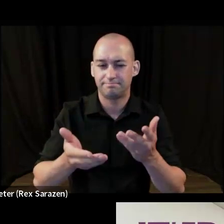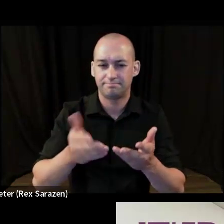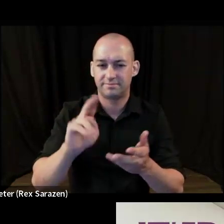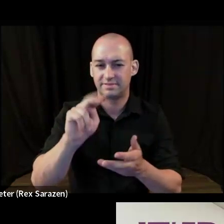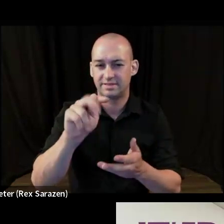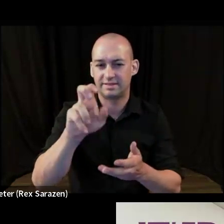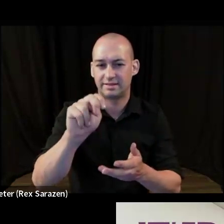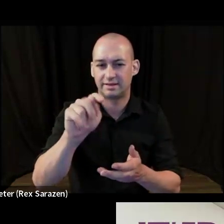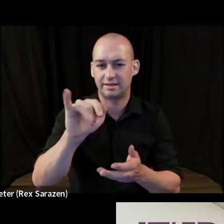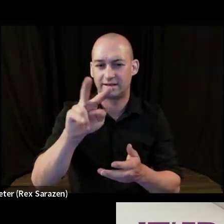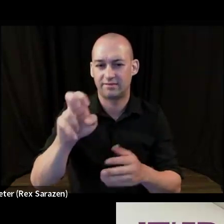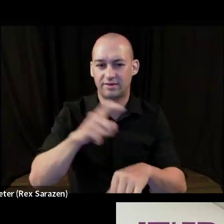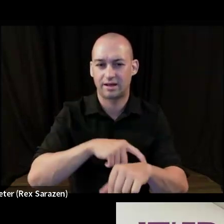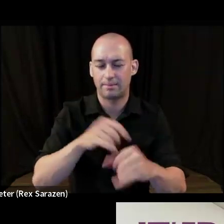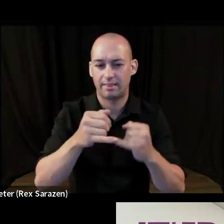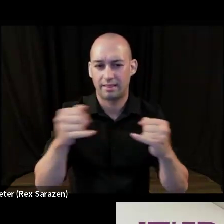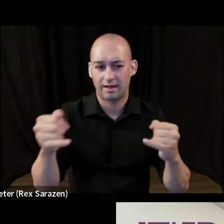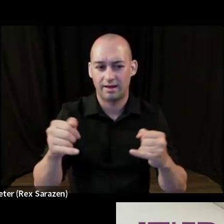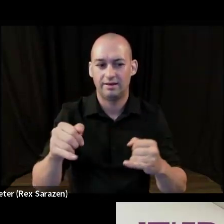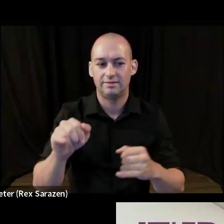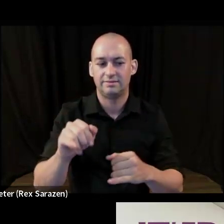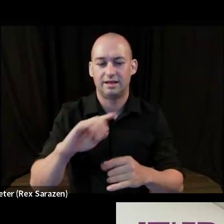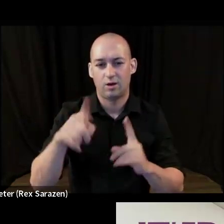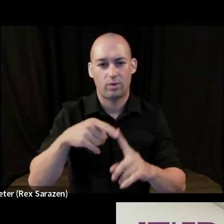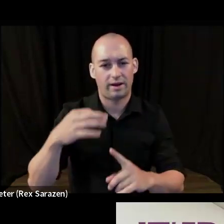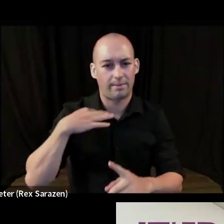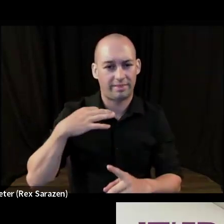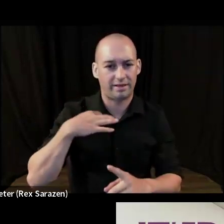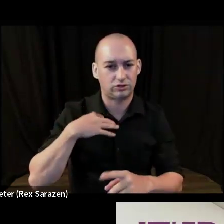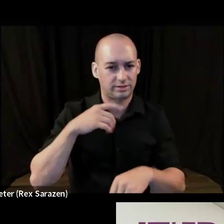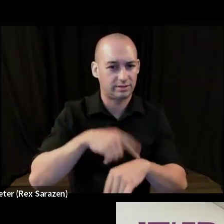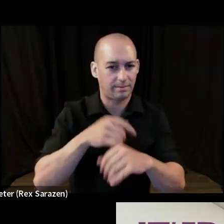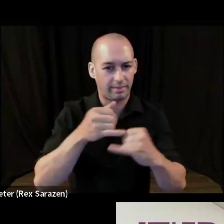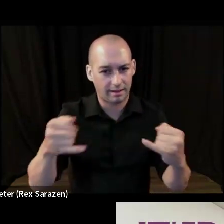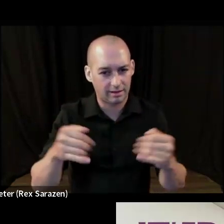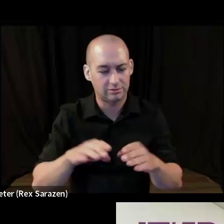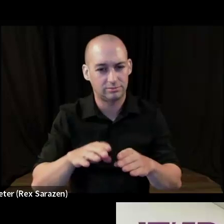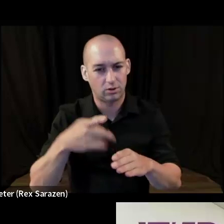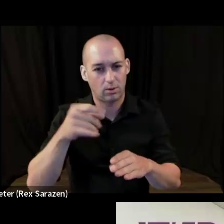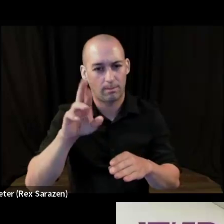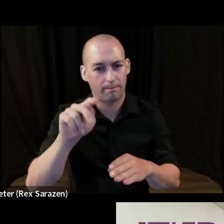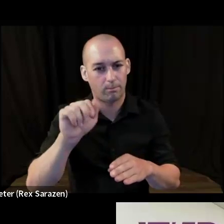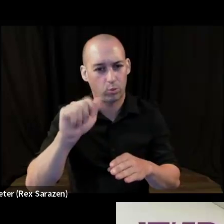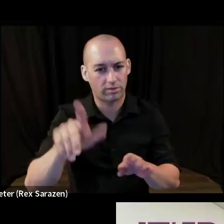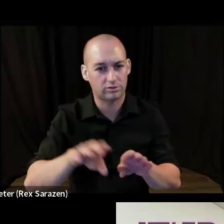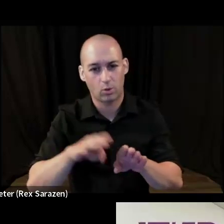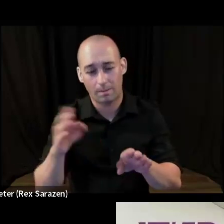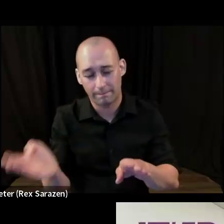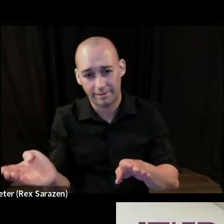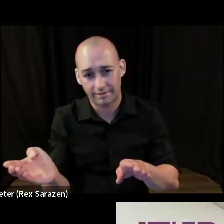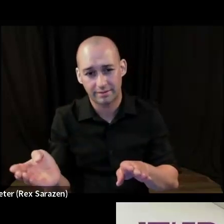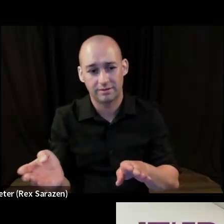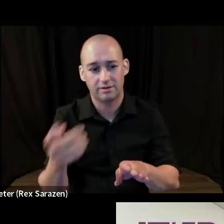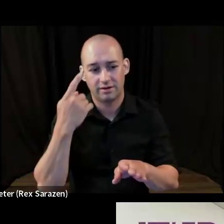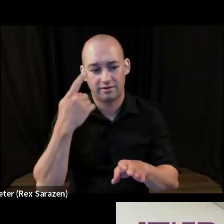this application portal is going to be open for like people who want to apply for the sub capacity